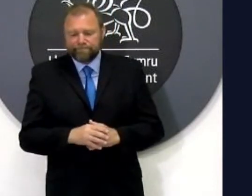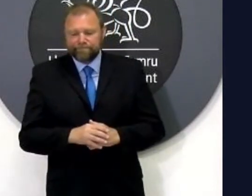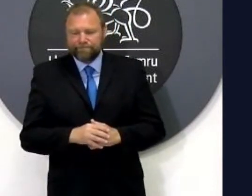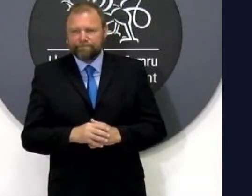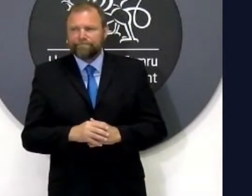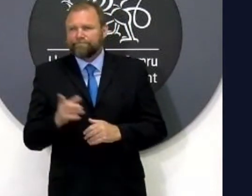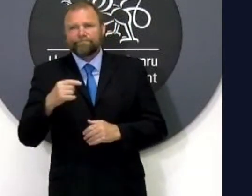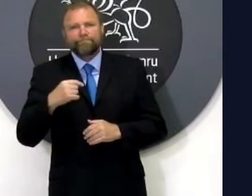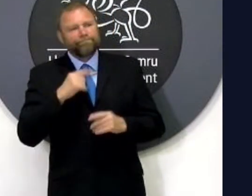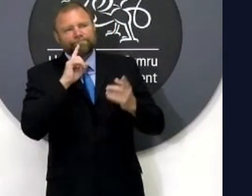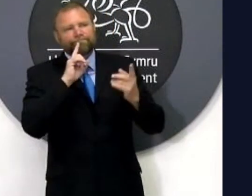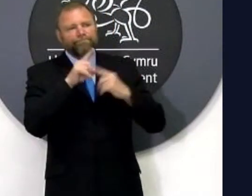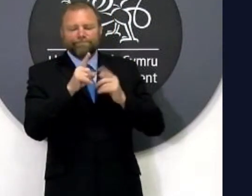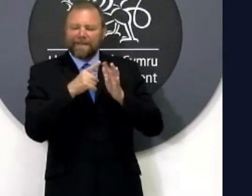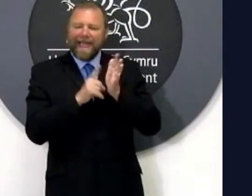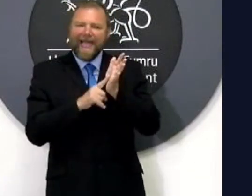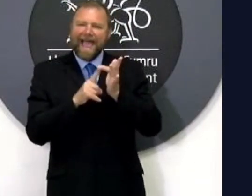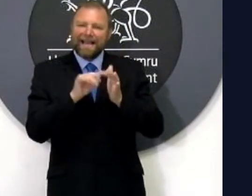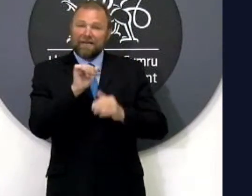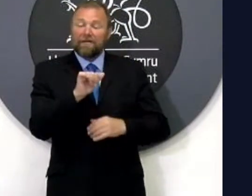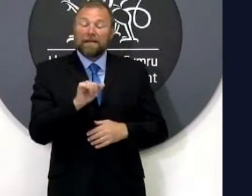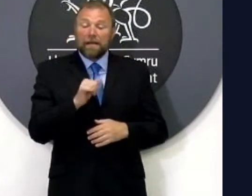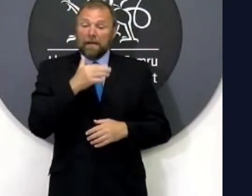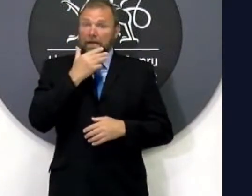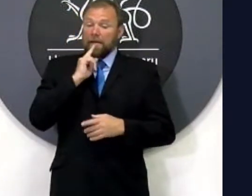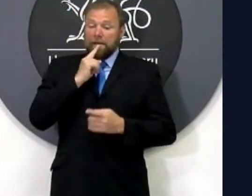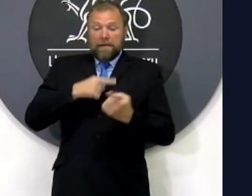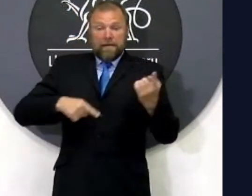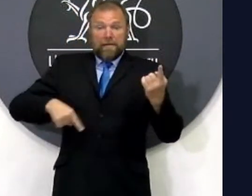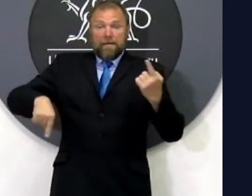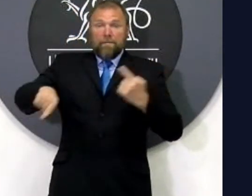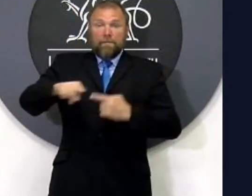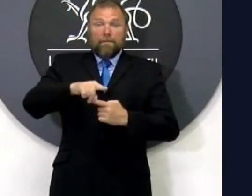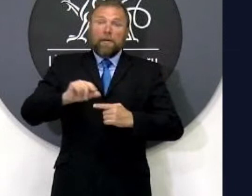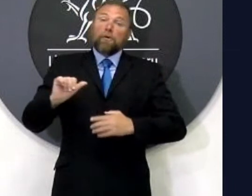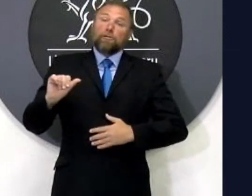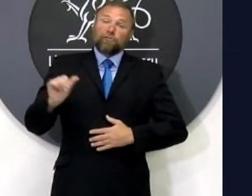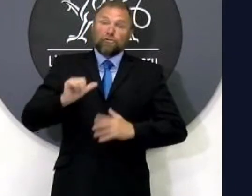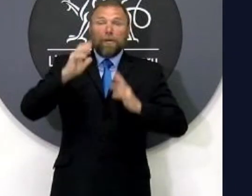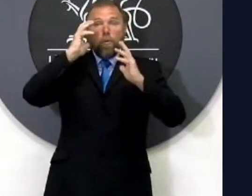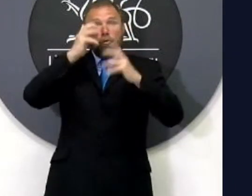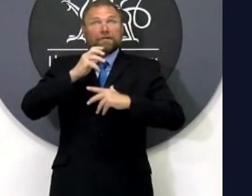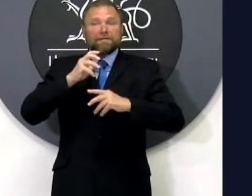that the public should be worried about the resurgence of coronavirus in general,